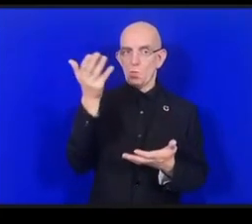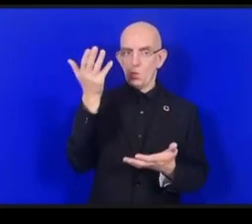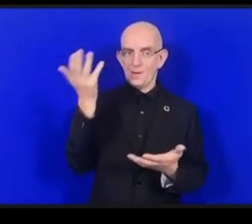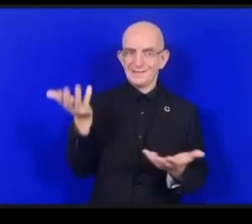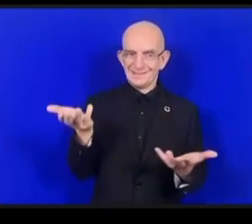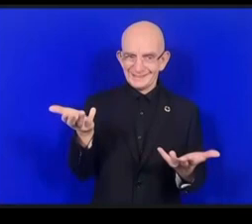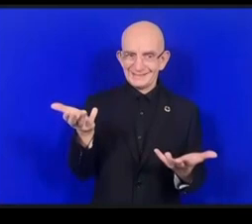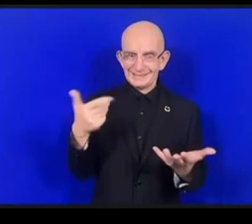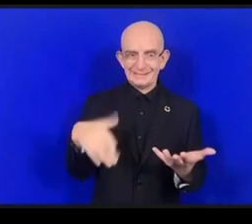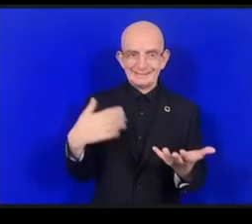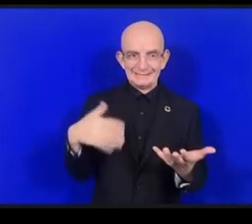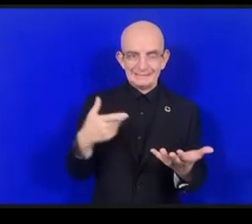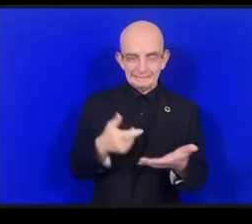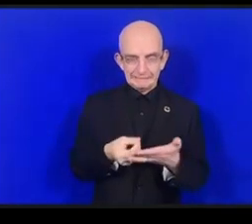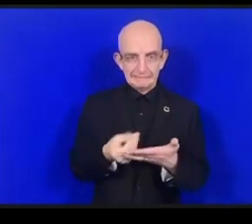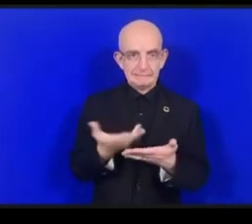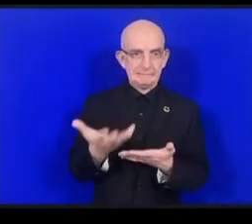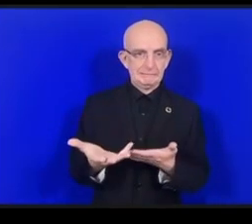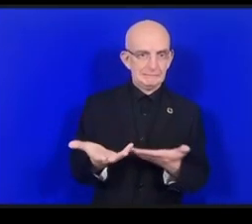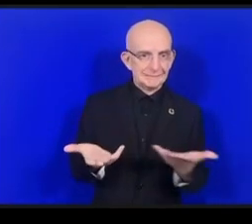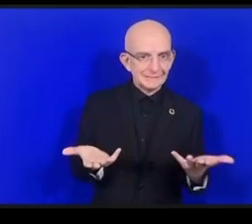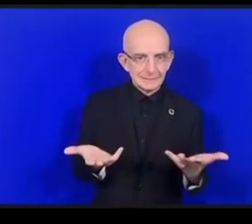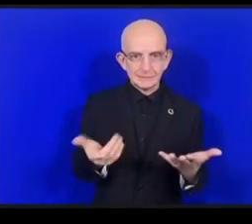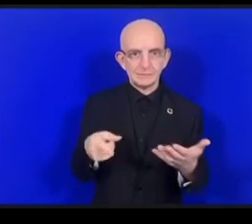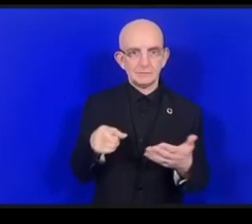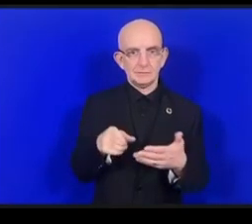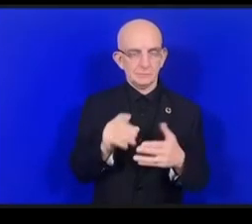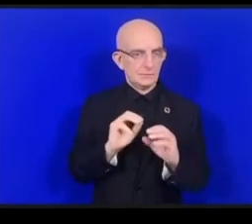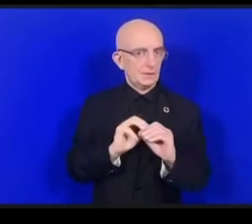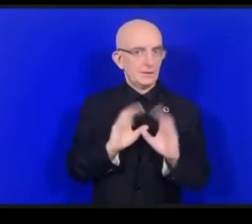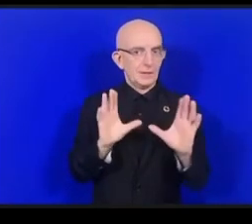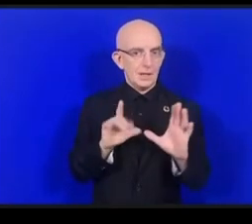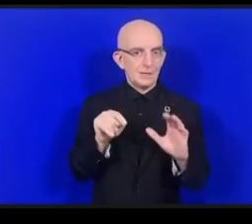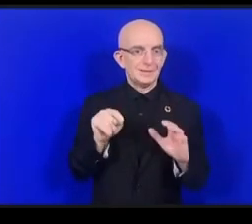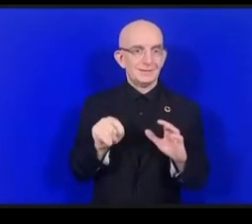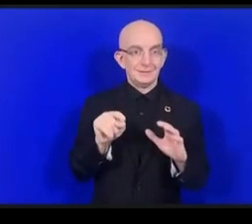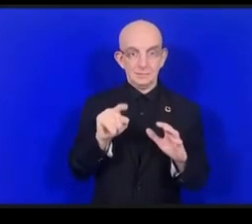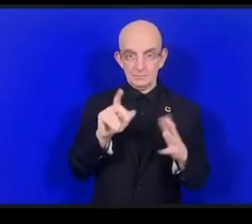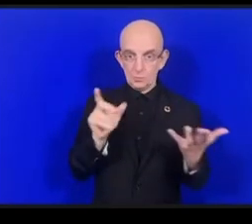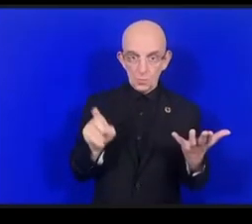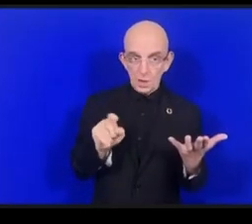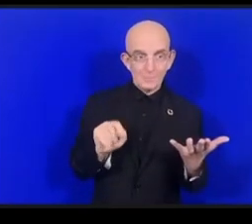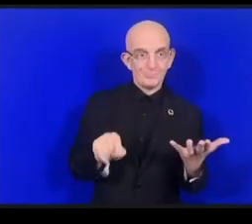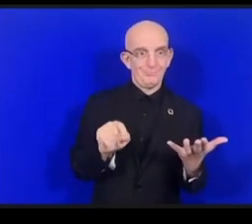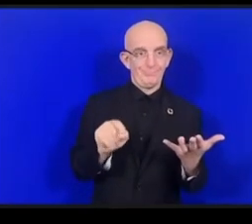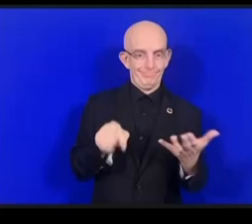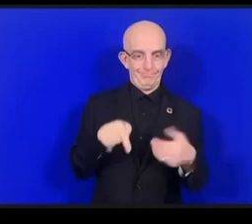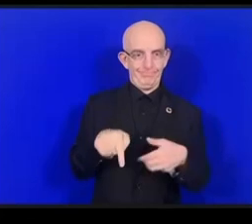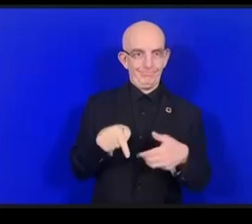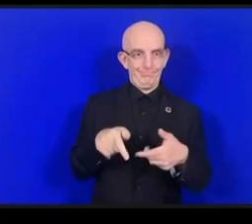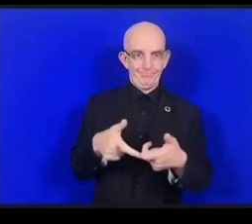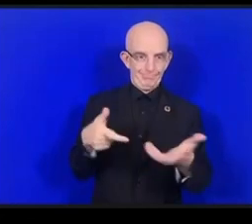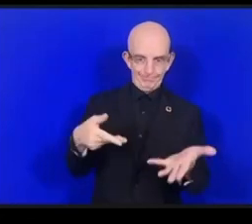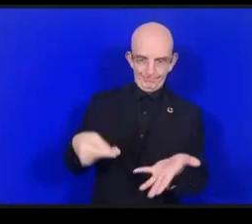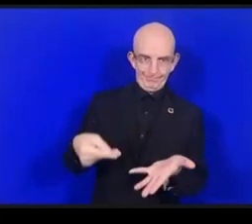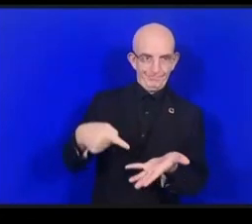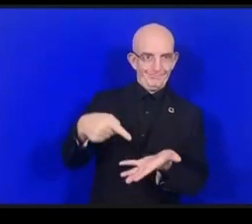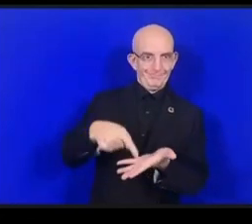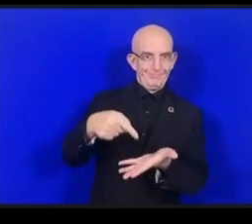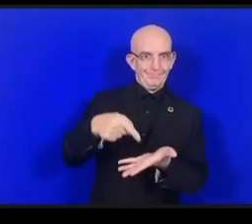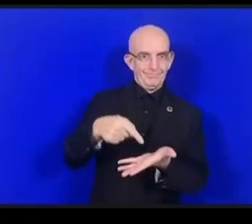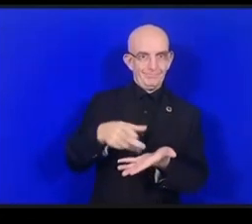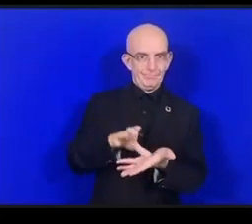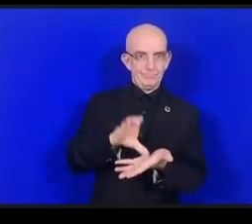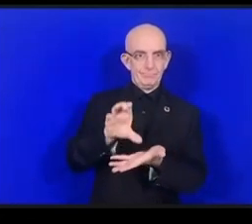because of the political impact that are suffering in the country like Myanmar and Afghanistan